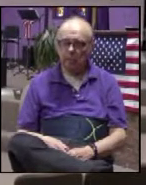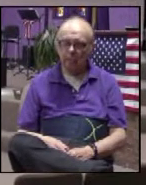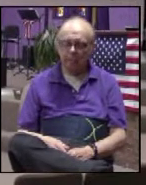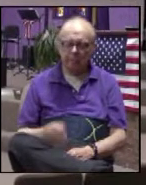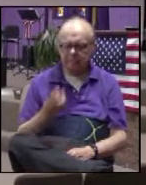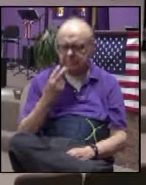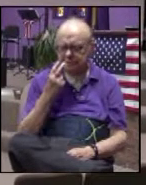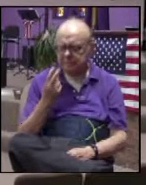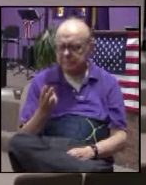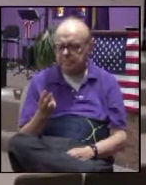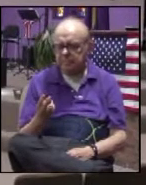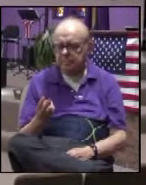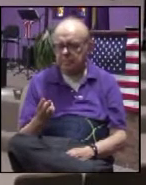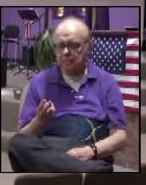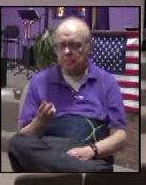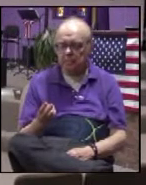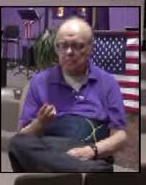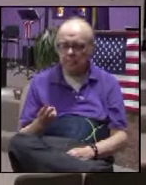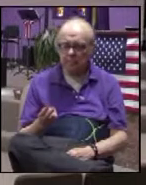You see,